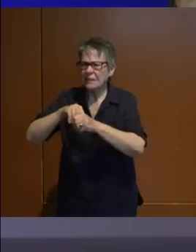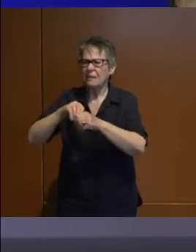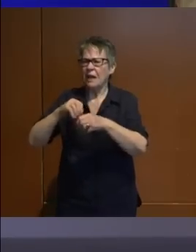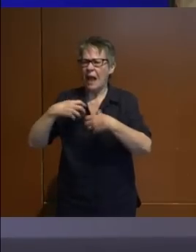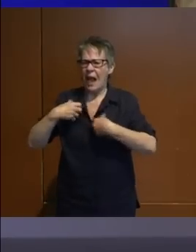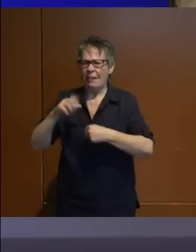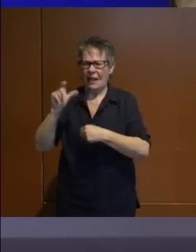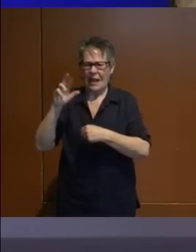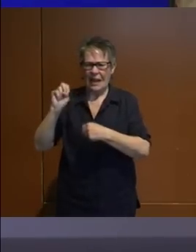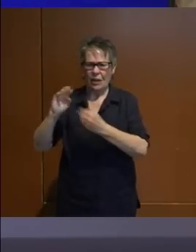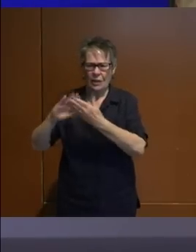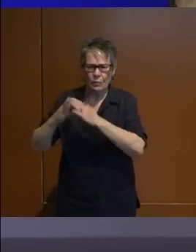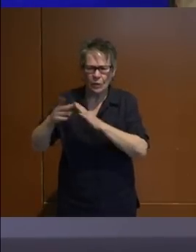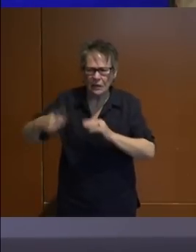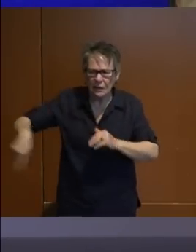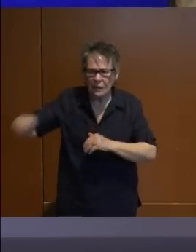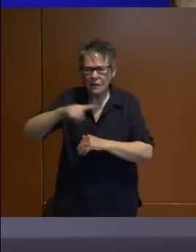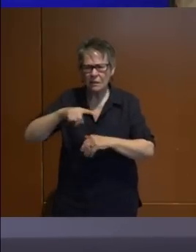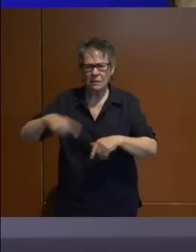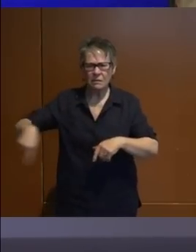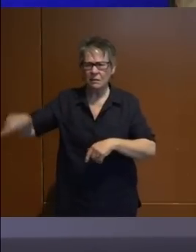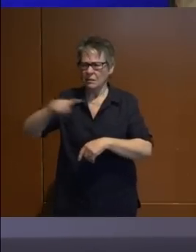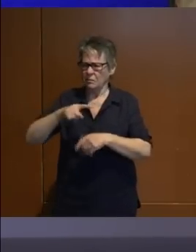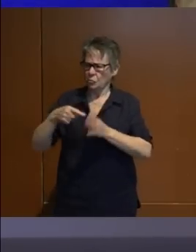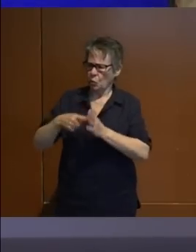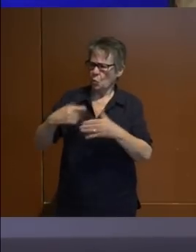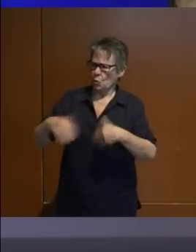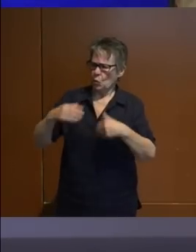as clearly as we've ever shown it before. Elise, anything?